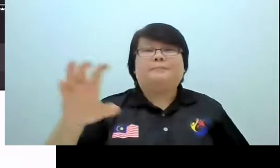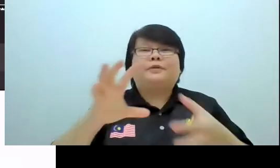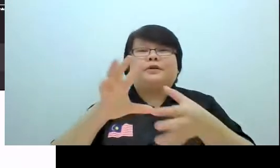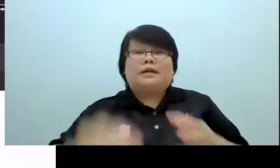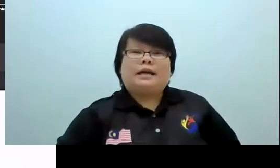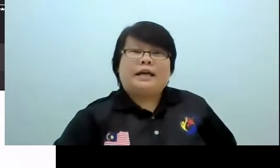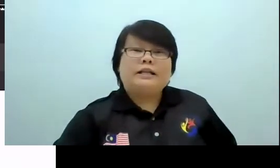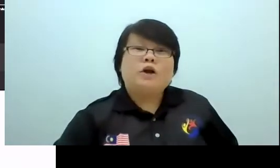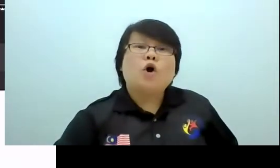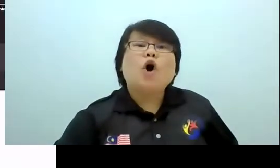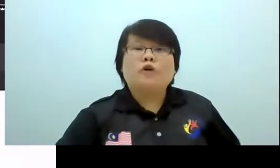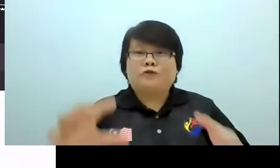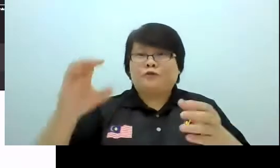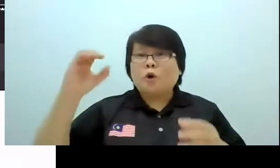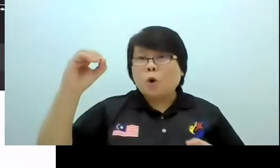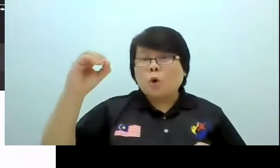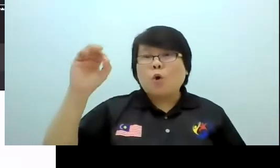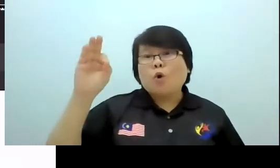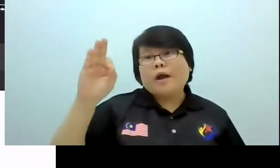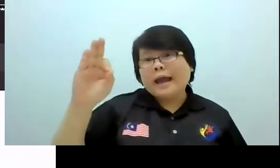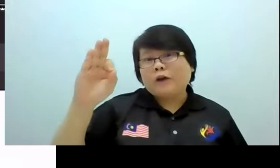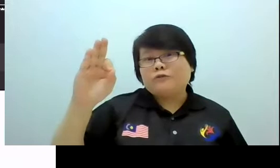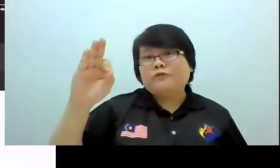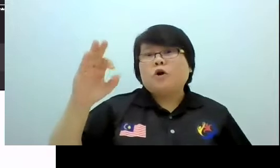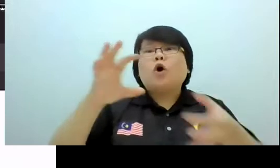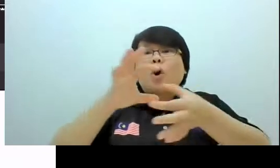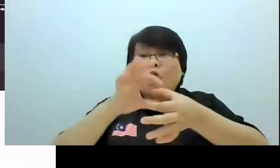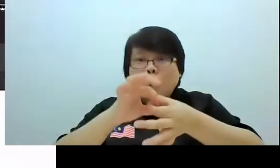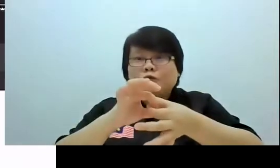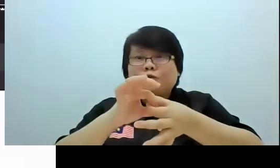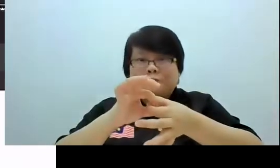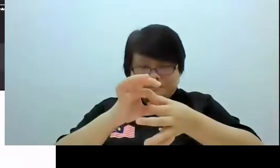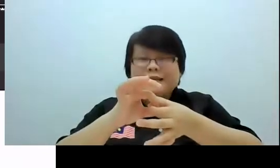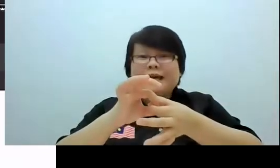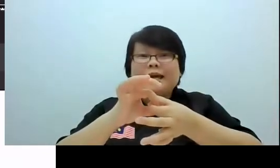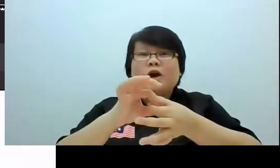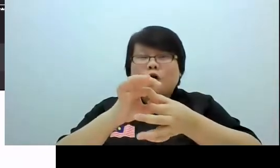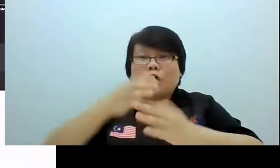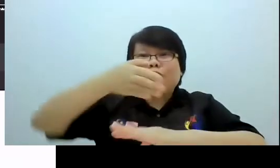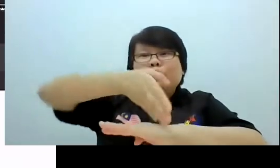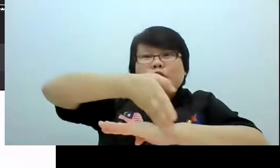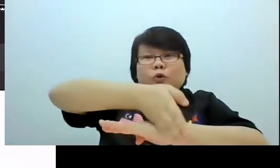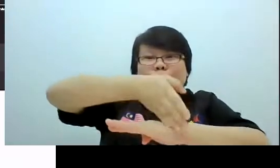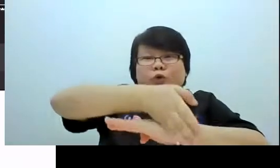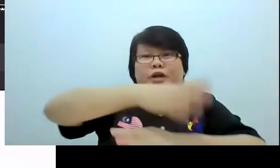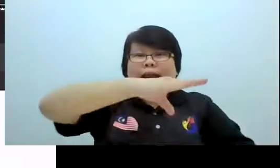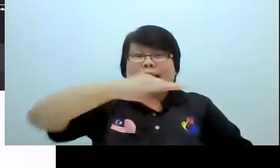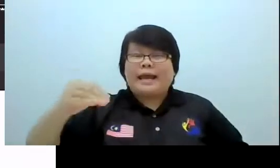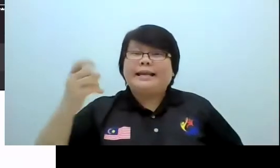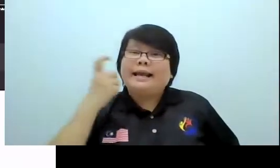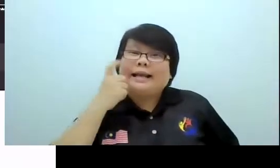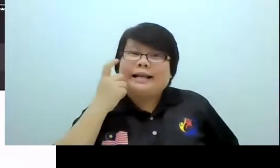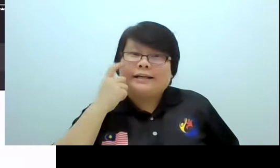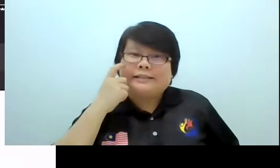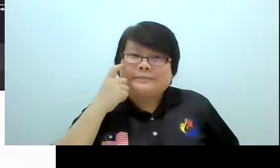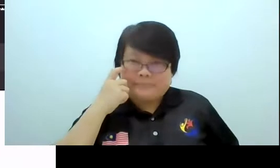M-A-D-E, and off, O-F, off, okay, of wood